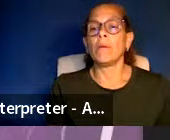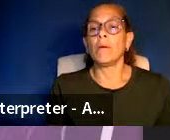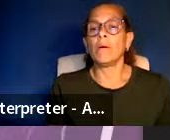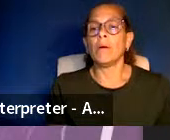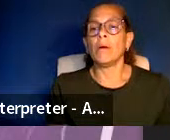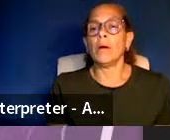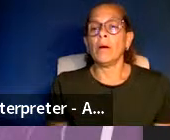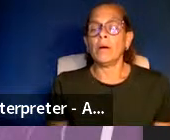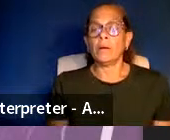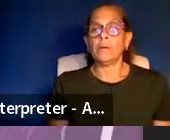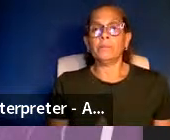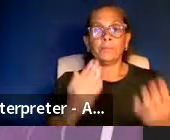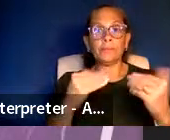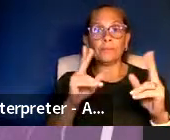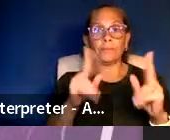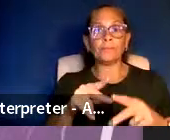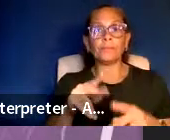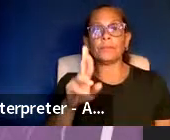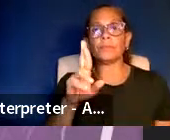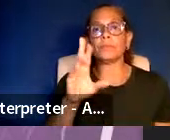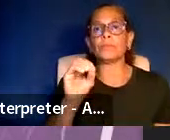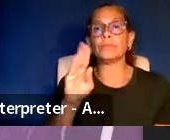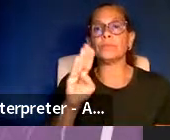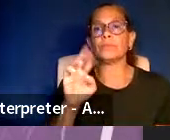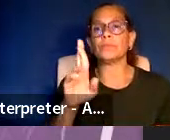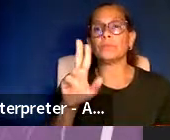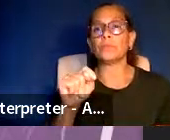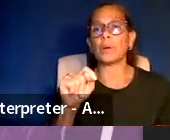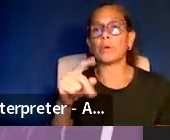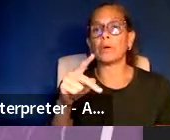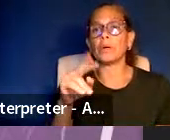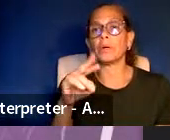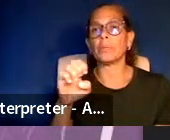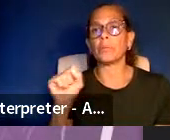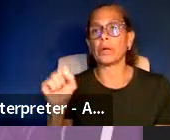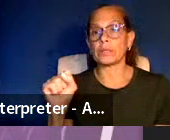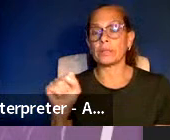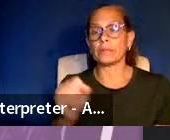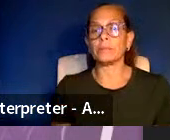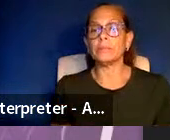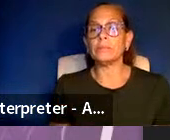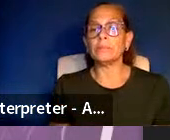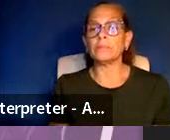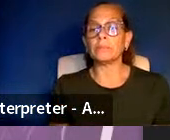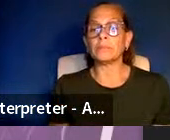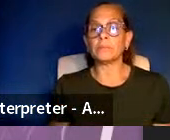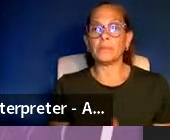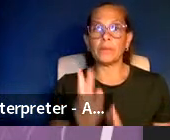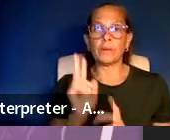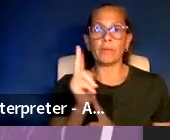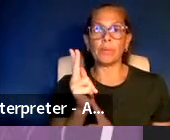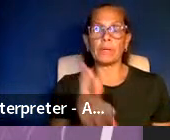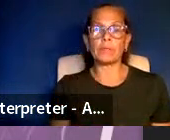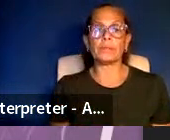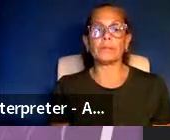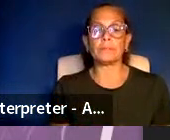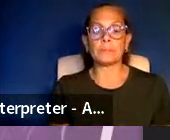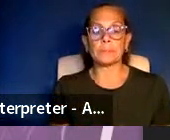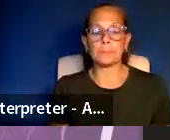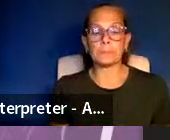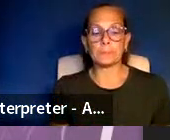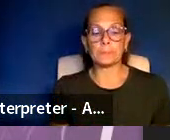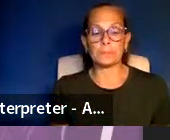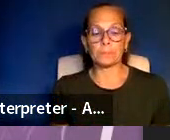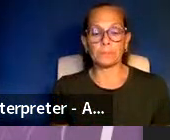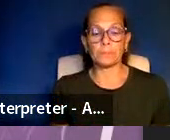Okay. The next person with the raised hand is Robert Press. I will promote you to panelist. You will have 3 minutes.